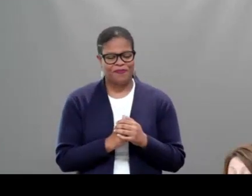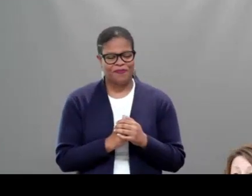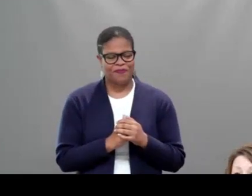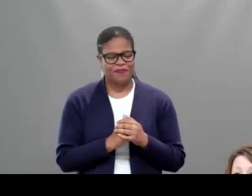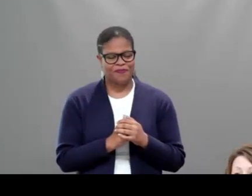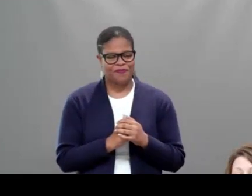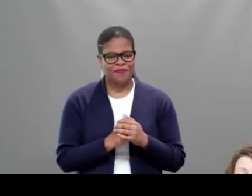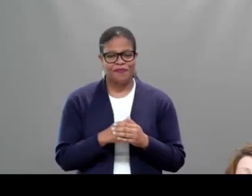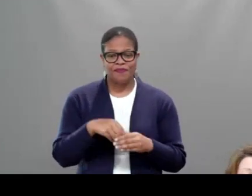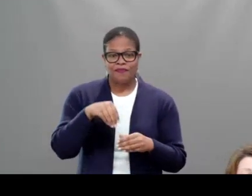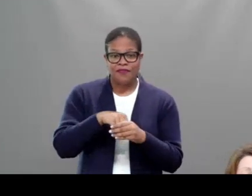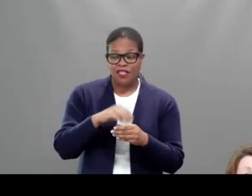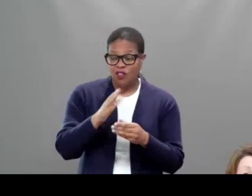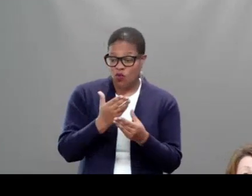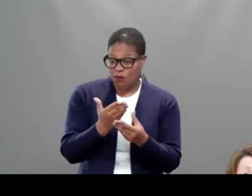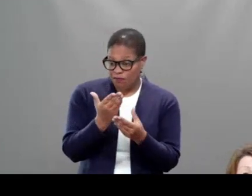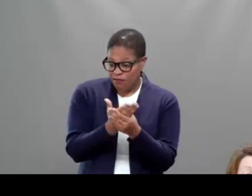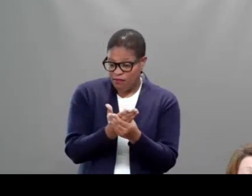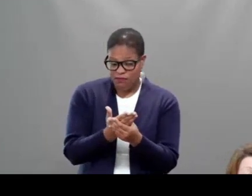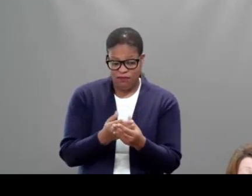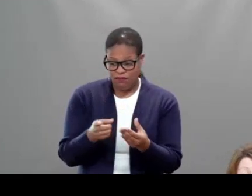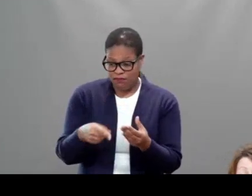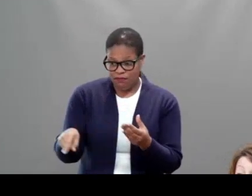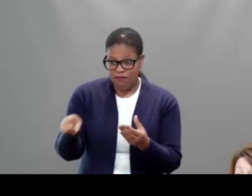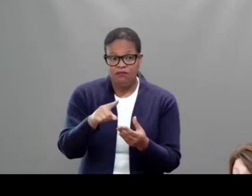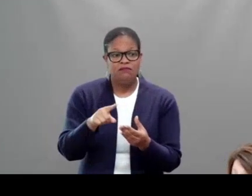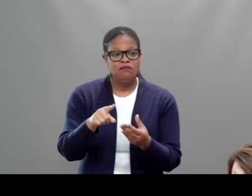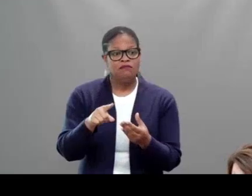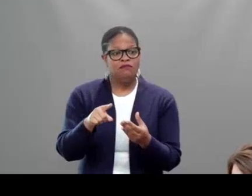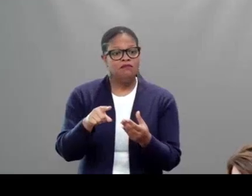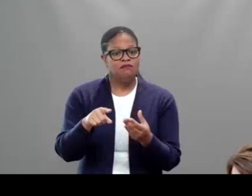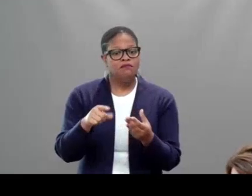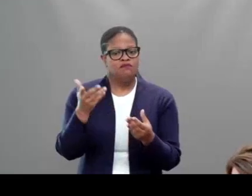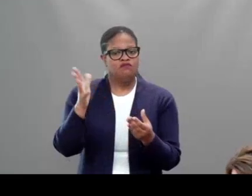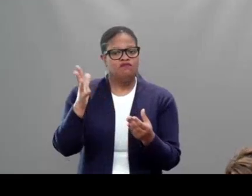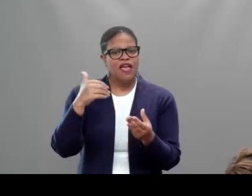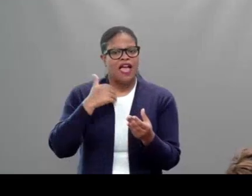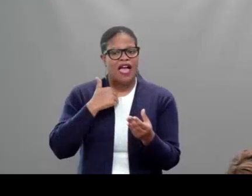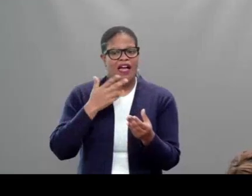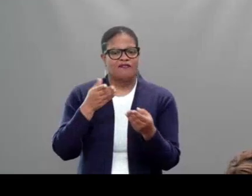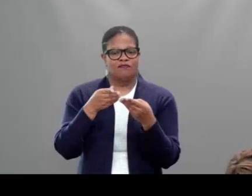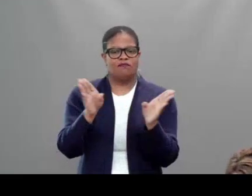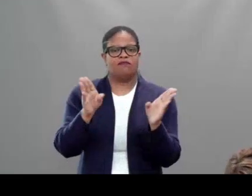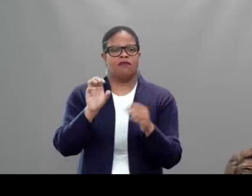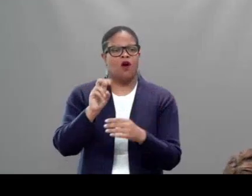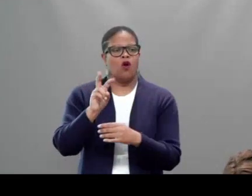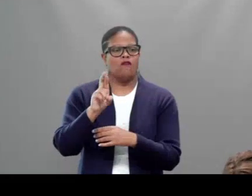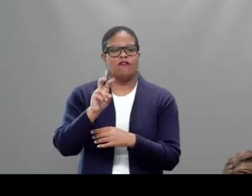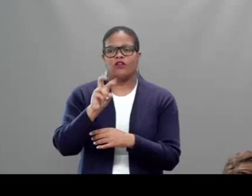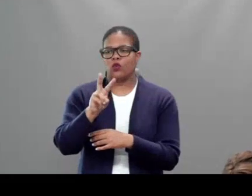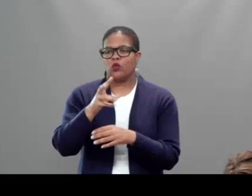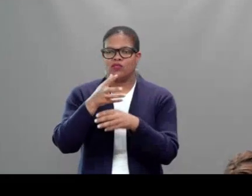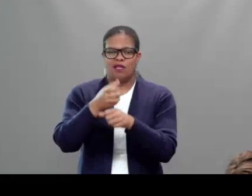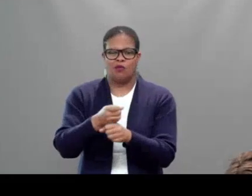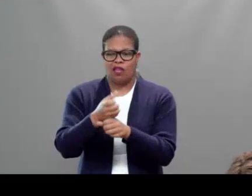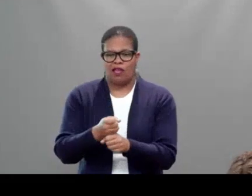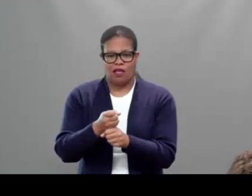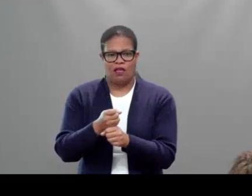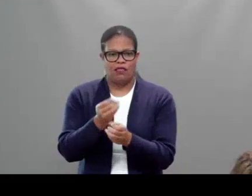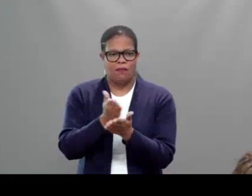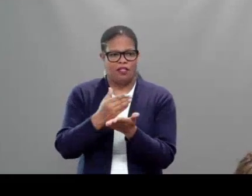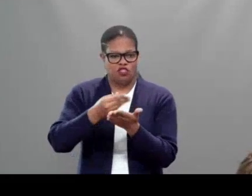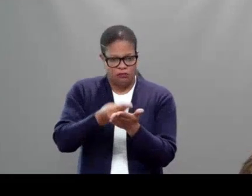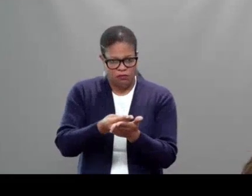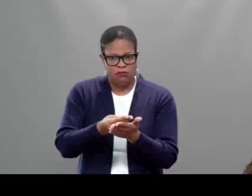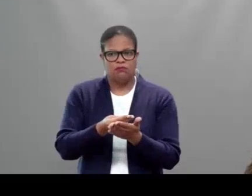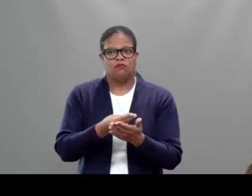So in your packet today, you have an overview or summary of our budget,